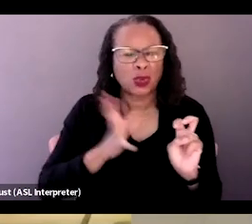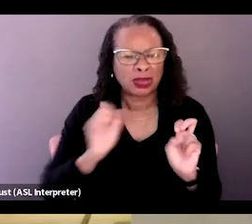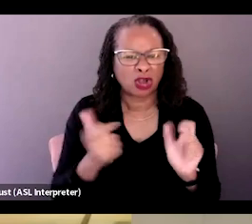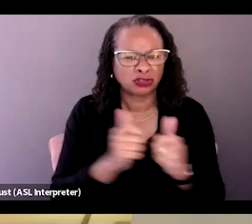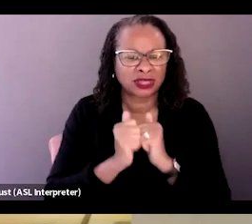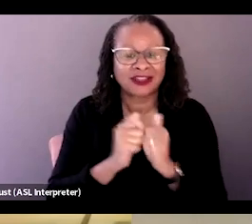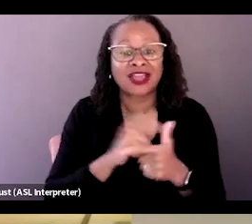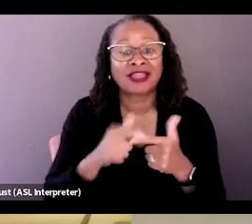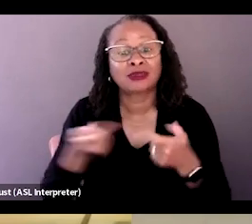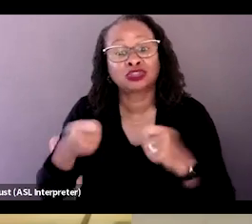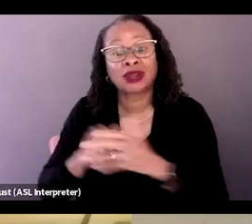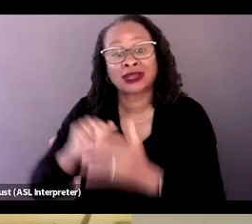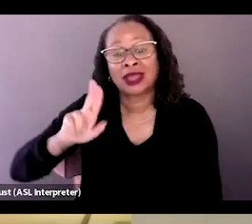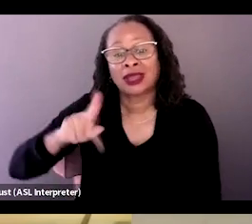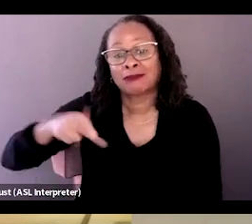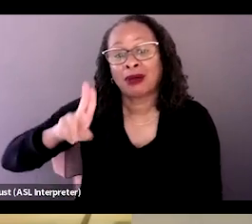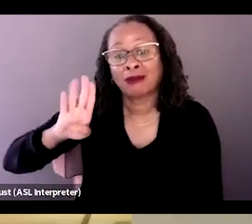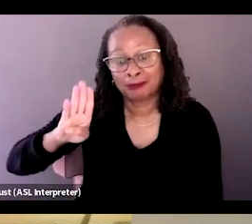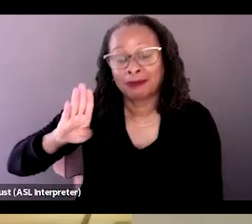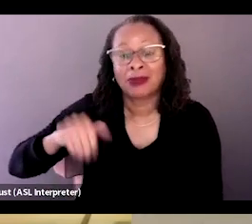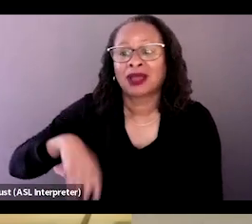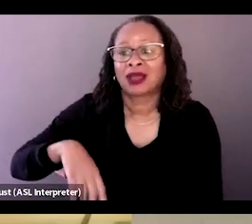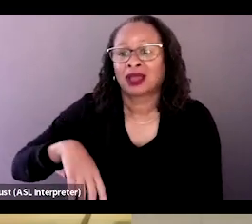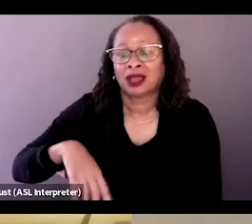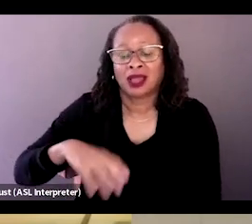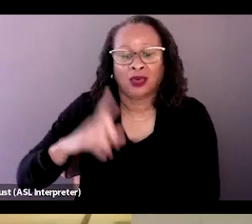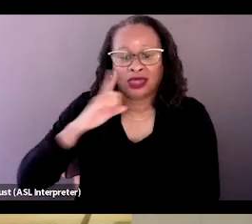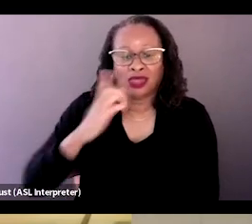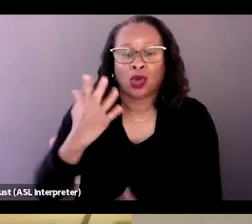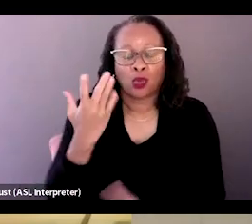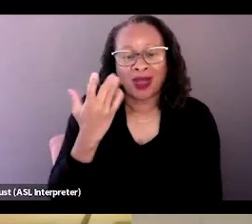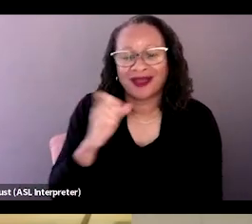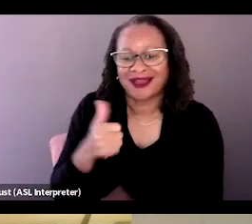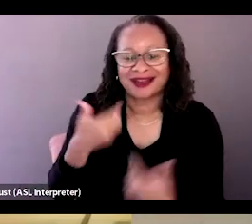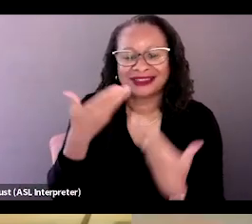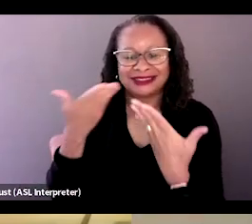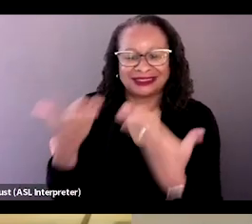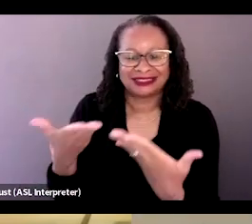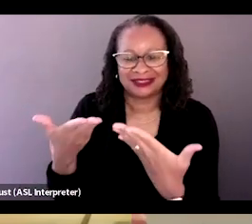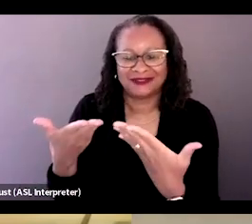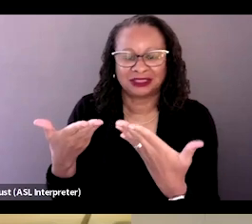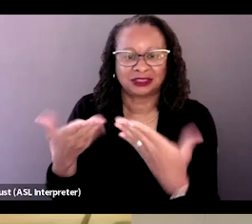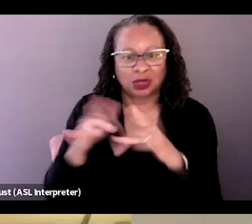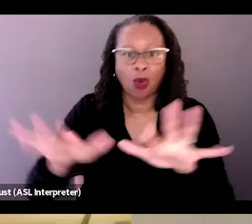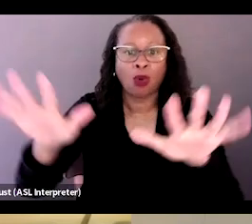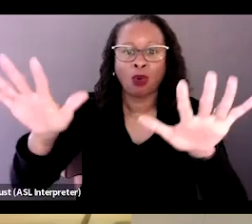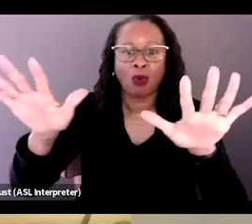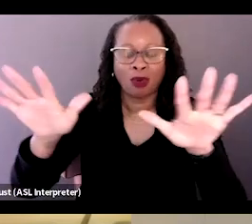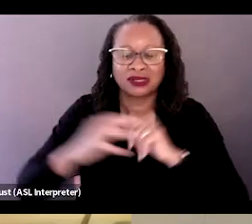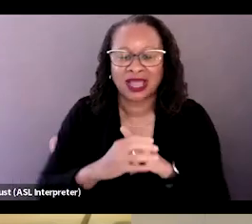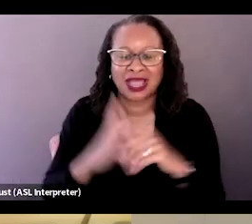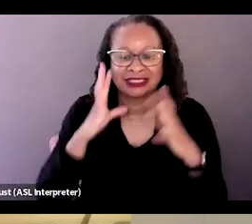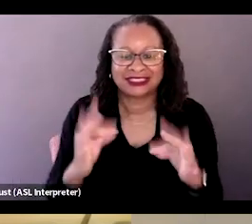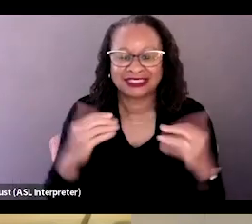then we went a little bit crazier, and we thought, why not give it like let it fly, you know. And so we decided to